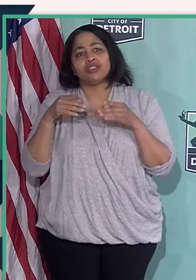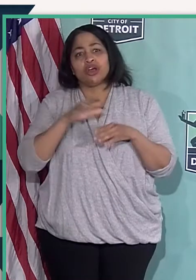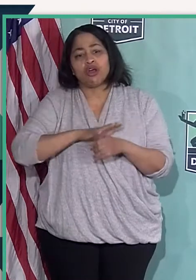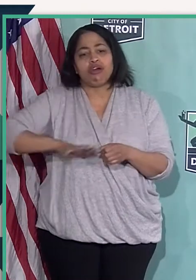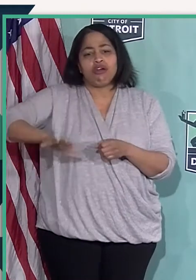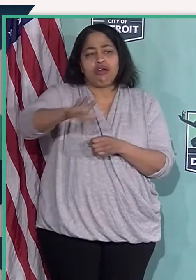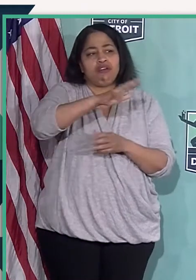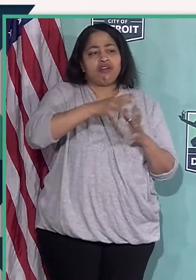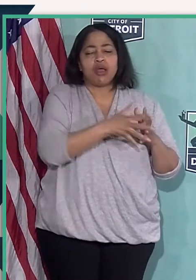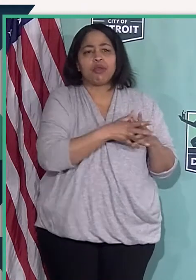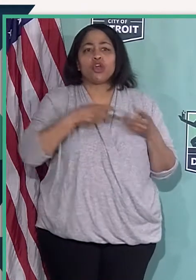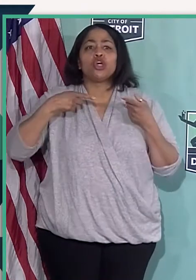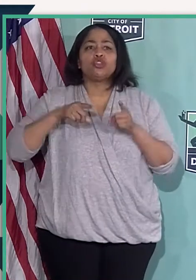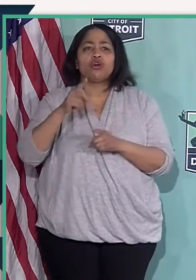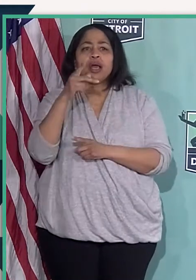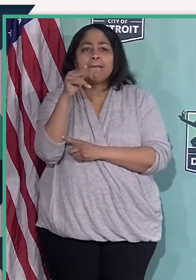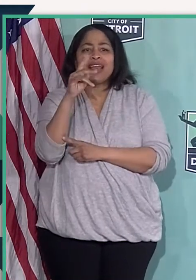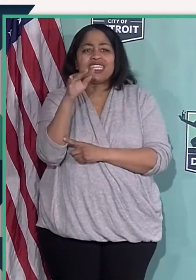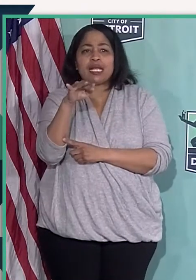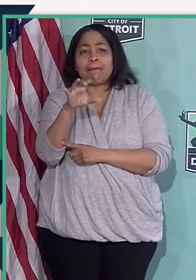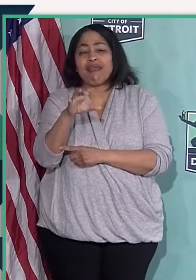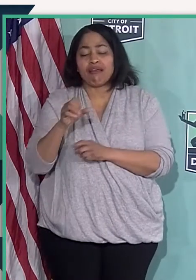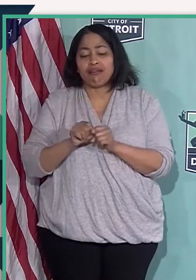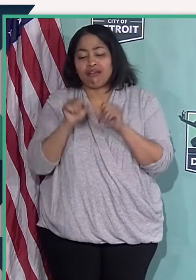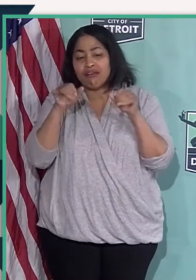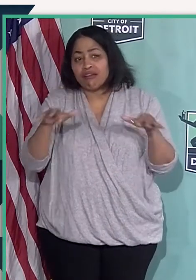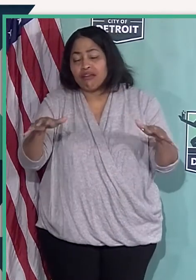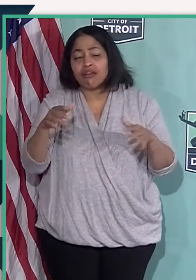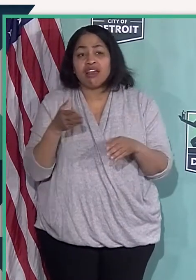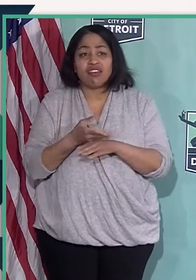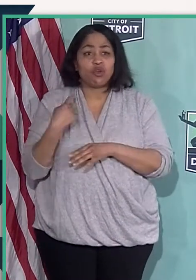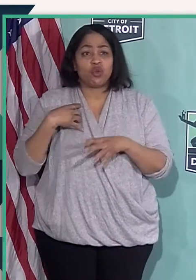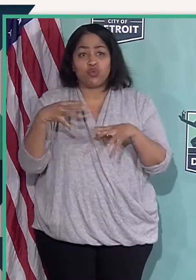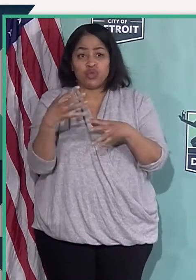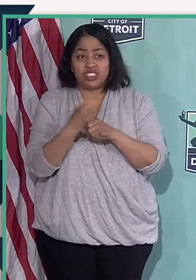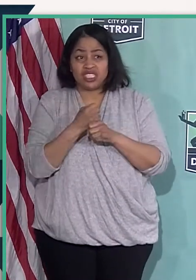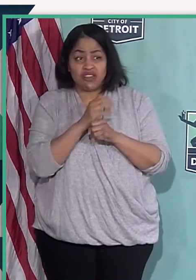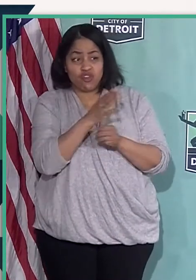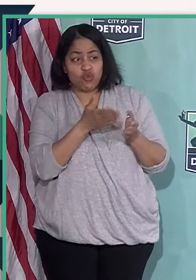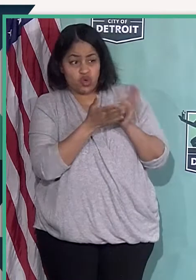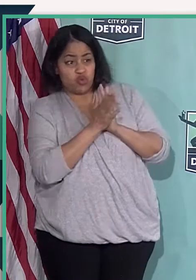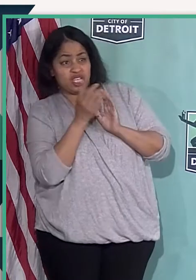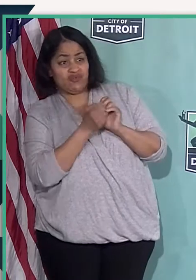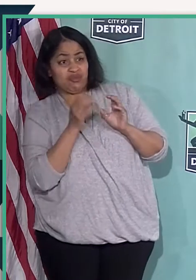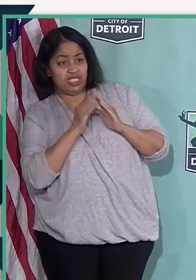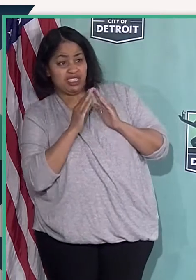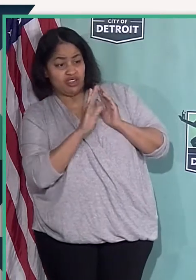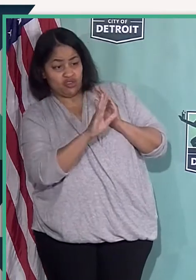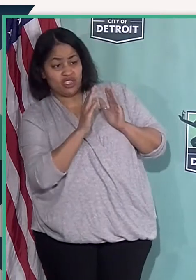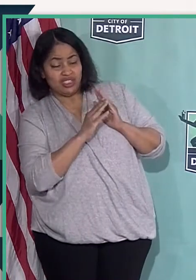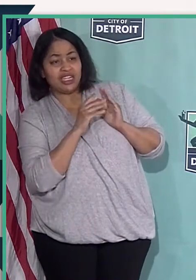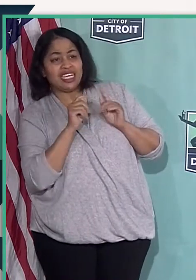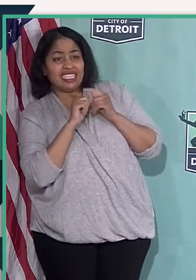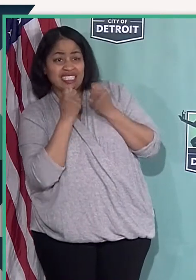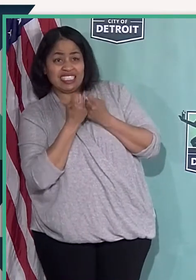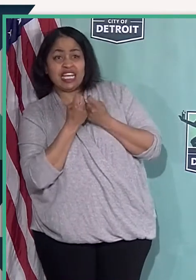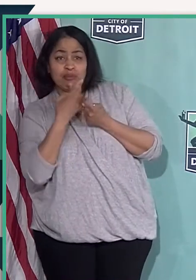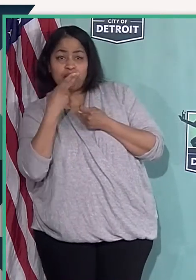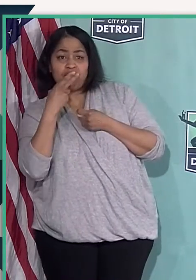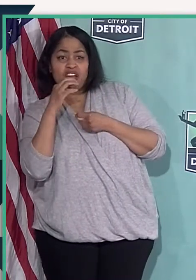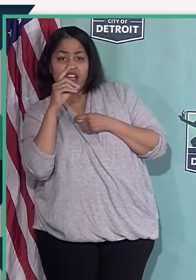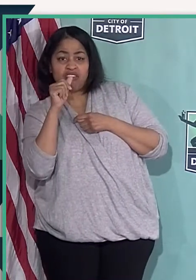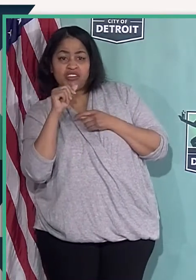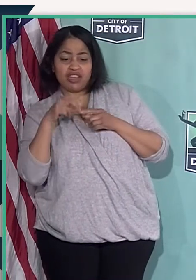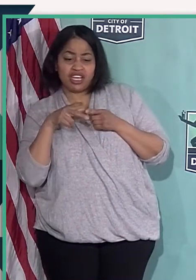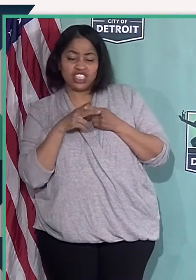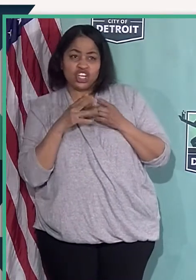pandemic. So after we received the request from your city, Mr. Mayor, a team of Honda engineers